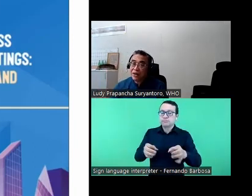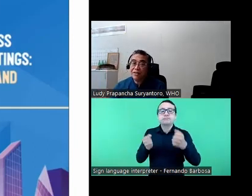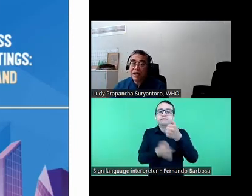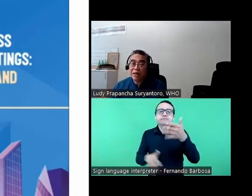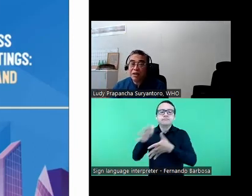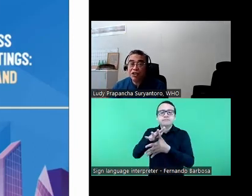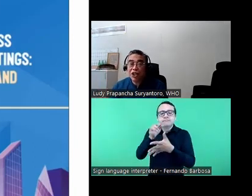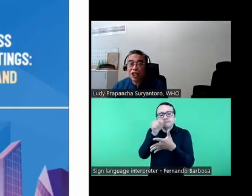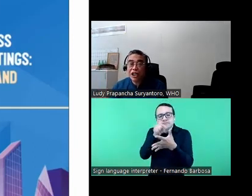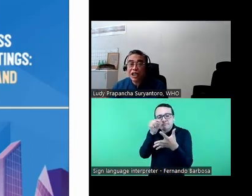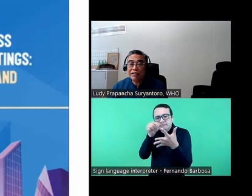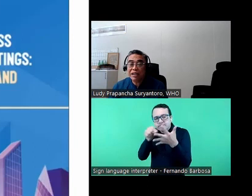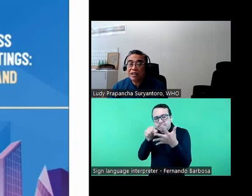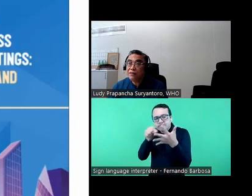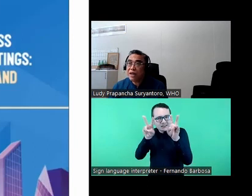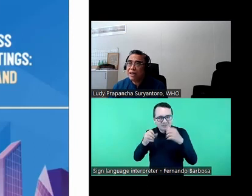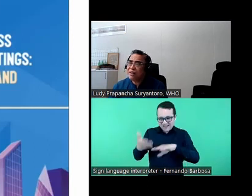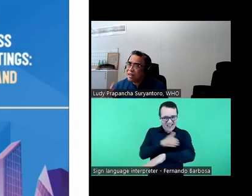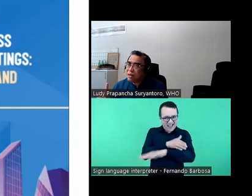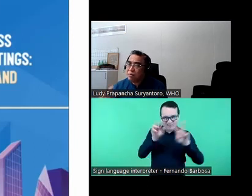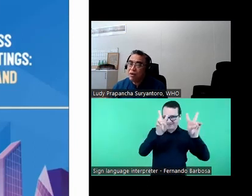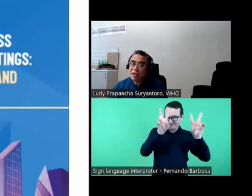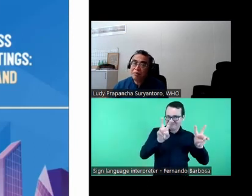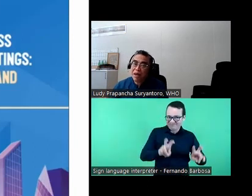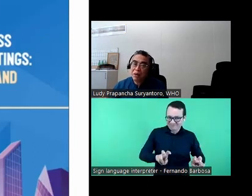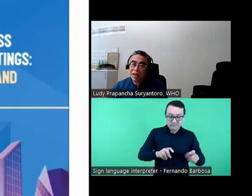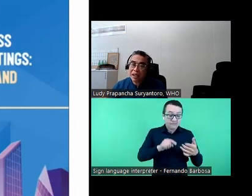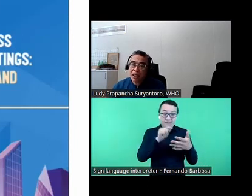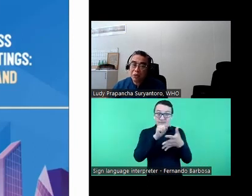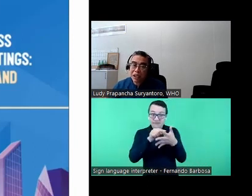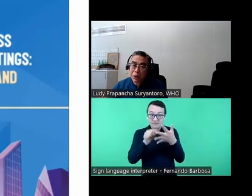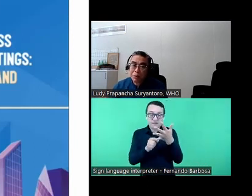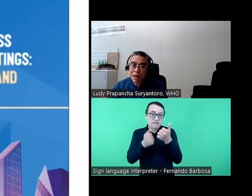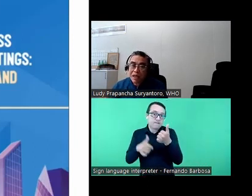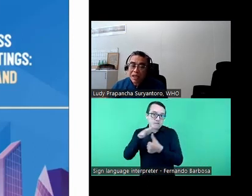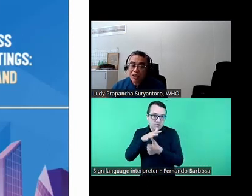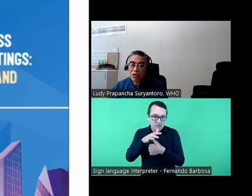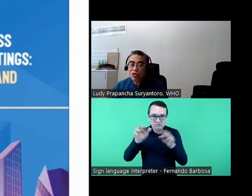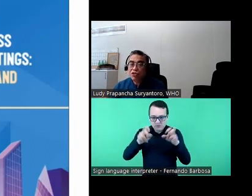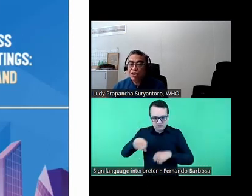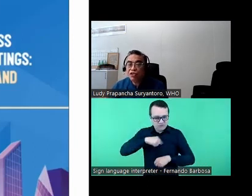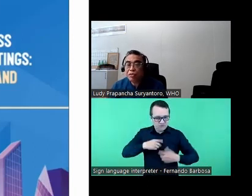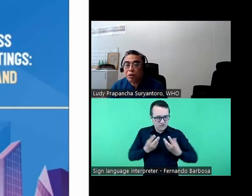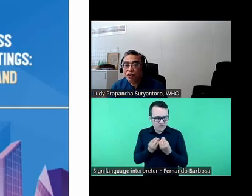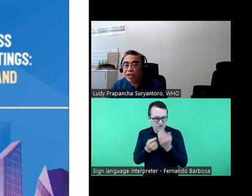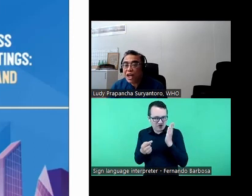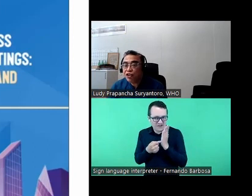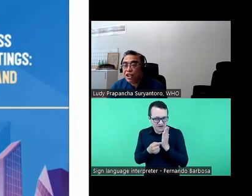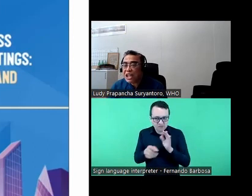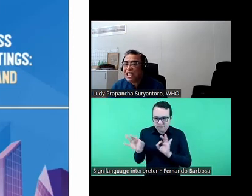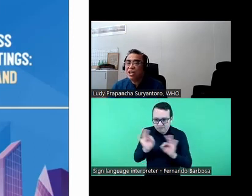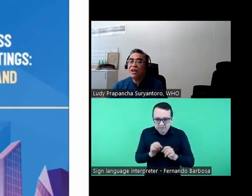key areas that I mentioned earlier as identified as a key priority by our technical working group. It is also suggested approaches